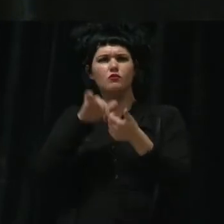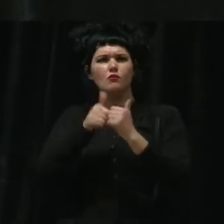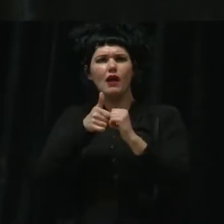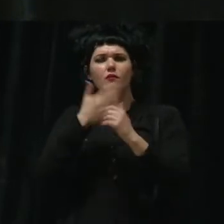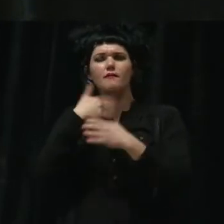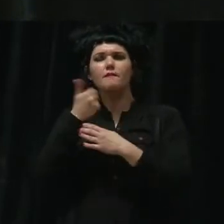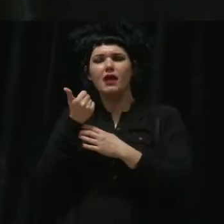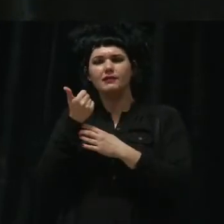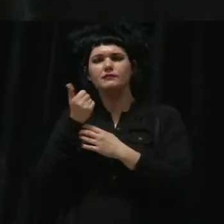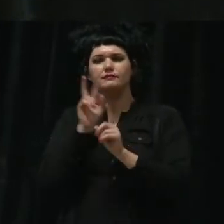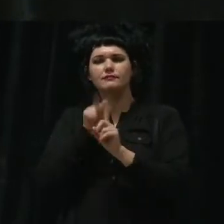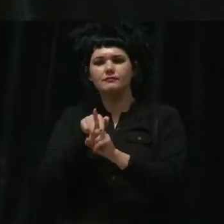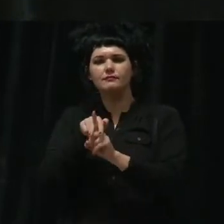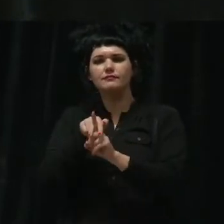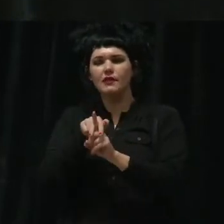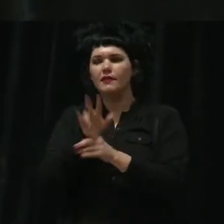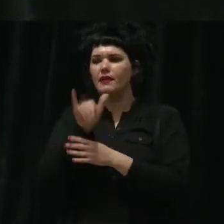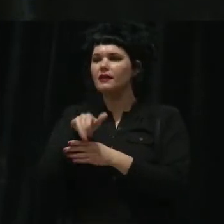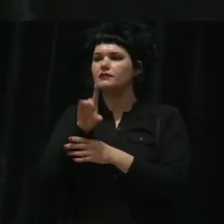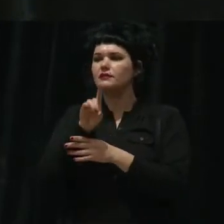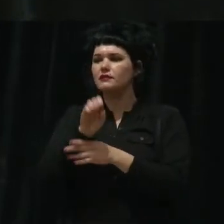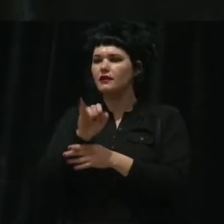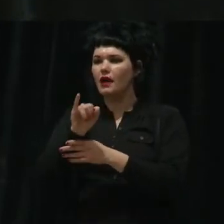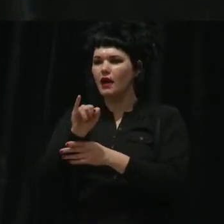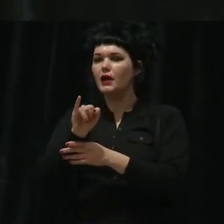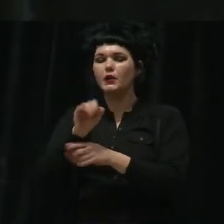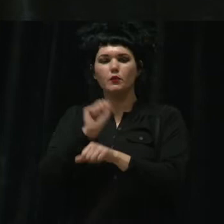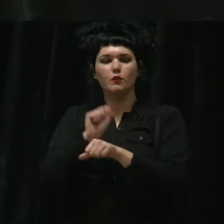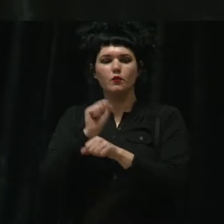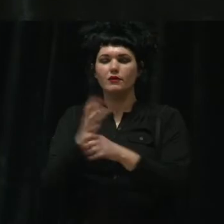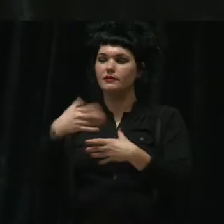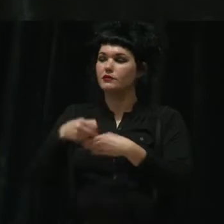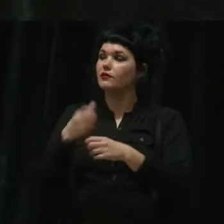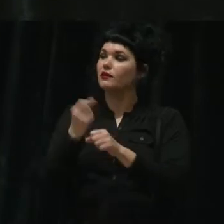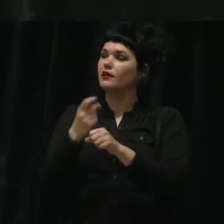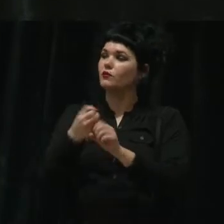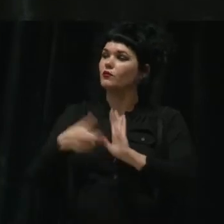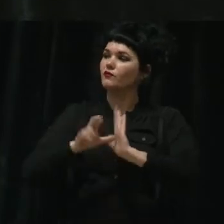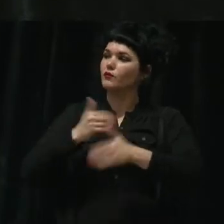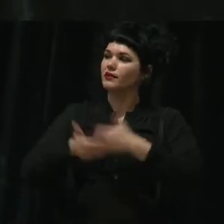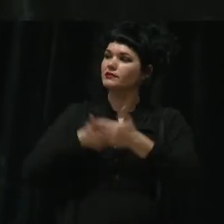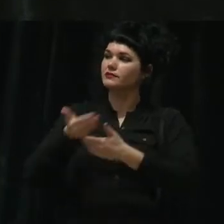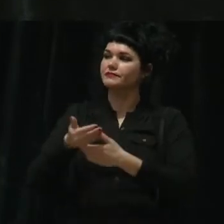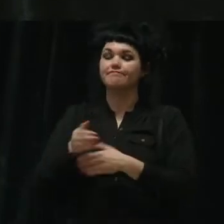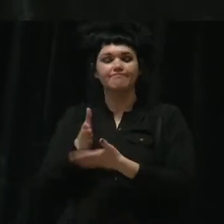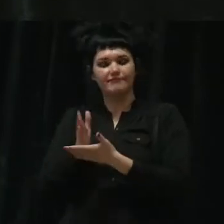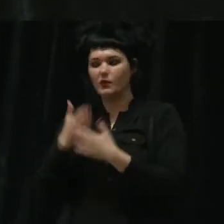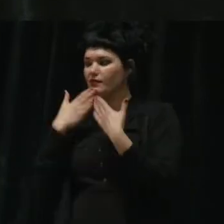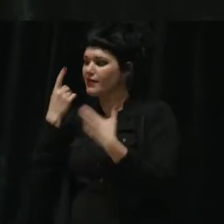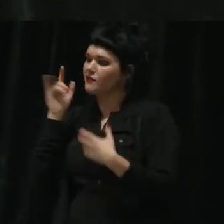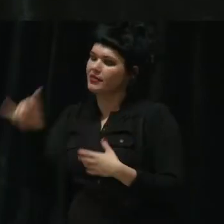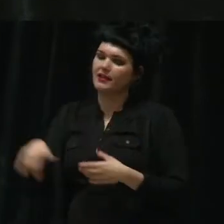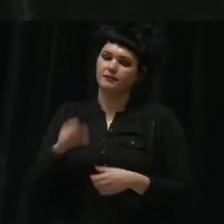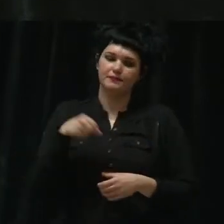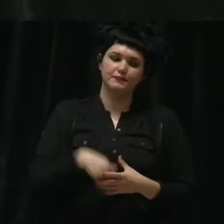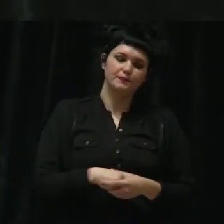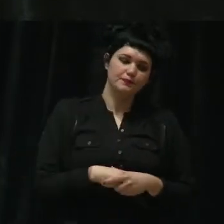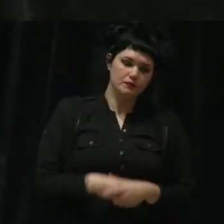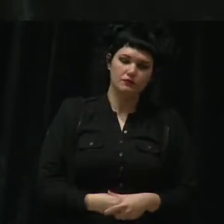utilize the DEI work as part of their annual review process. All right, thank you for that. Yeah.